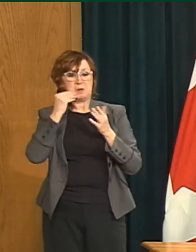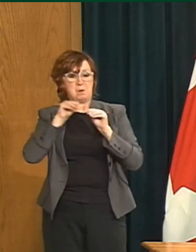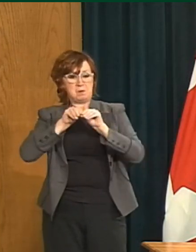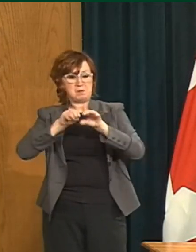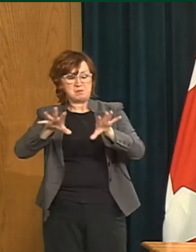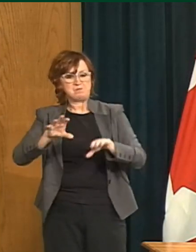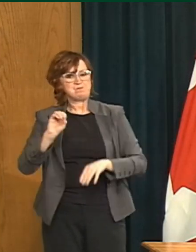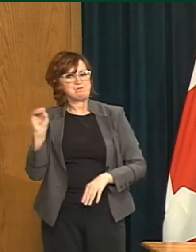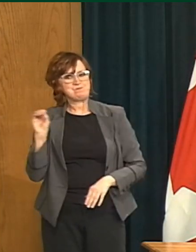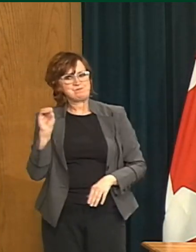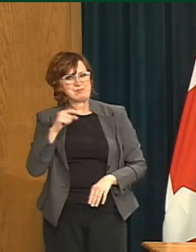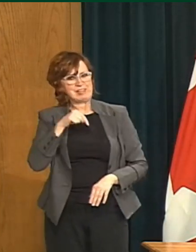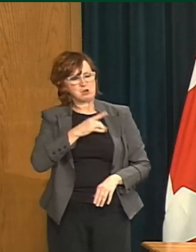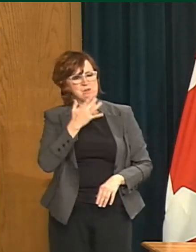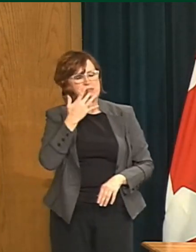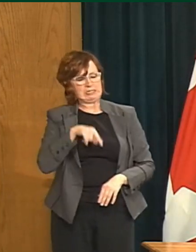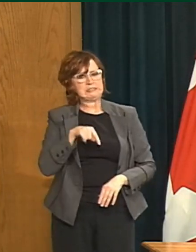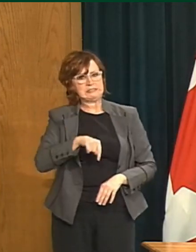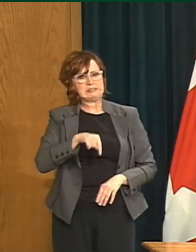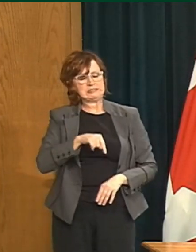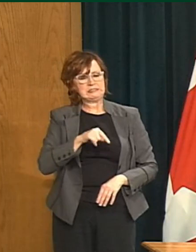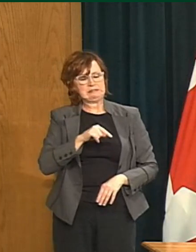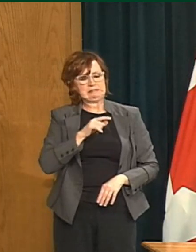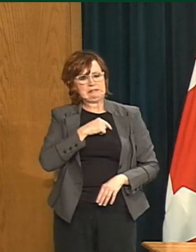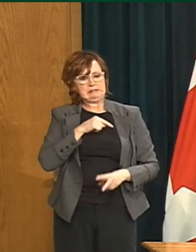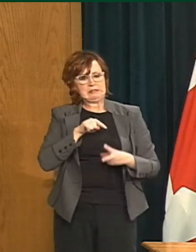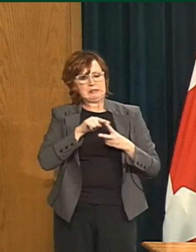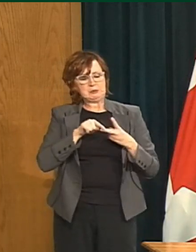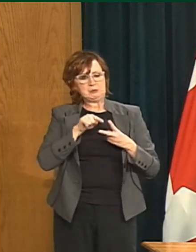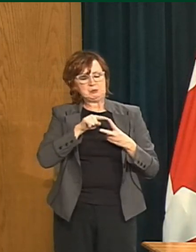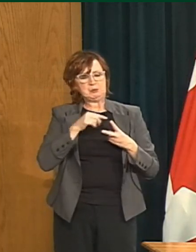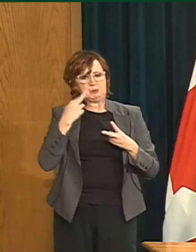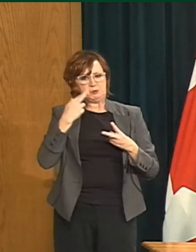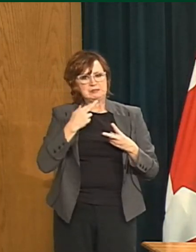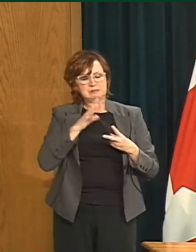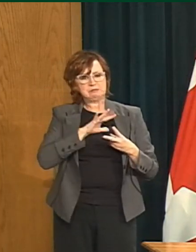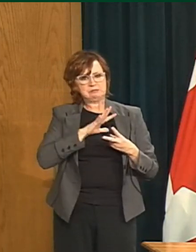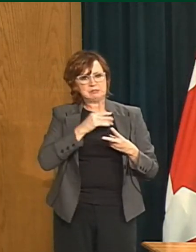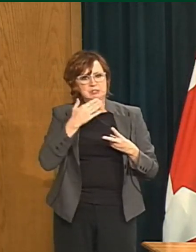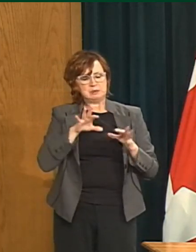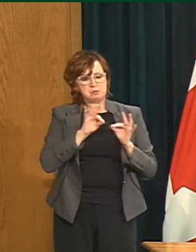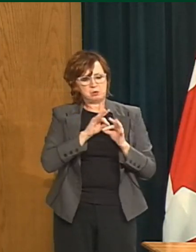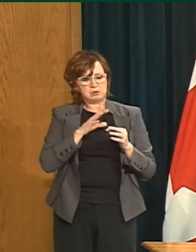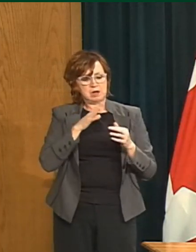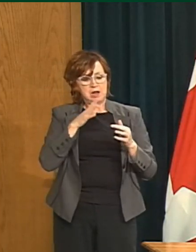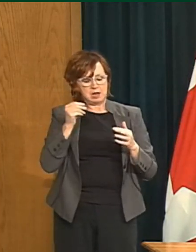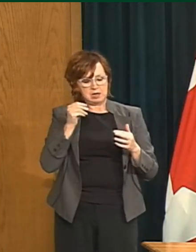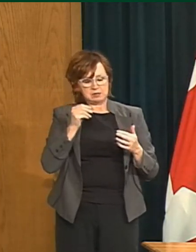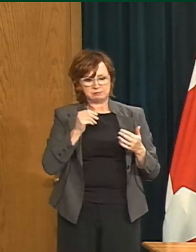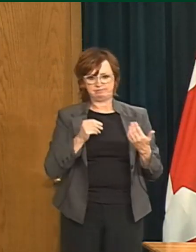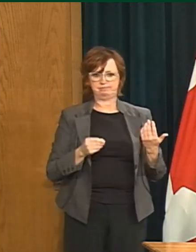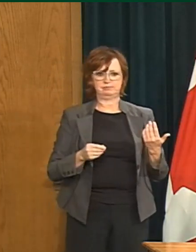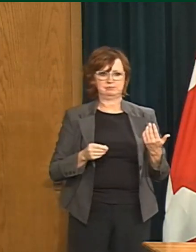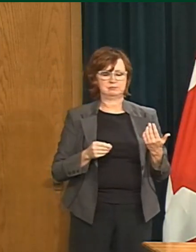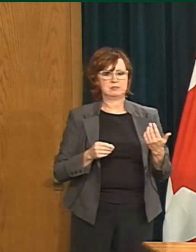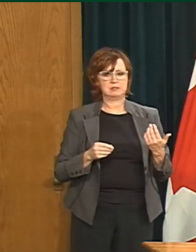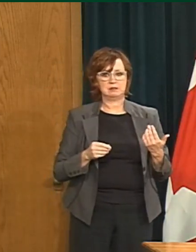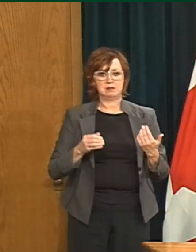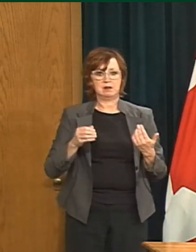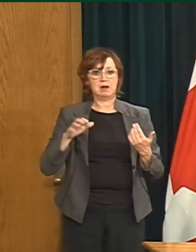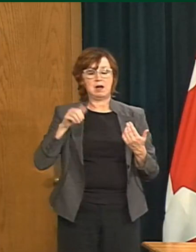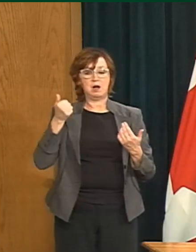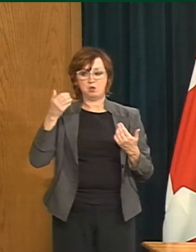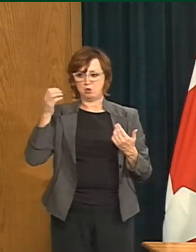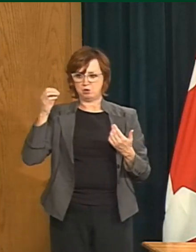that we don't want to see as much as we can, but obviously if events unfold in a way that there's clusters that are